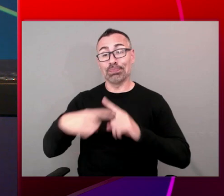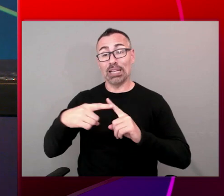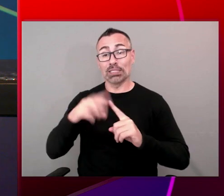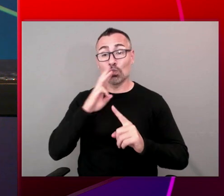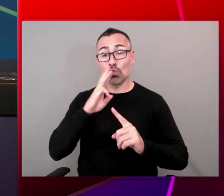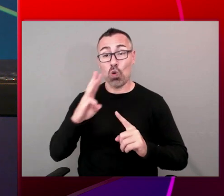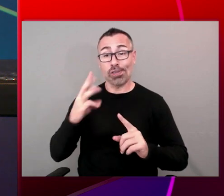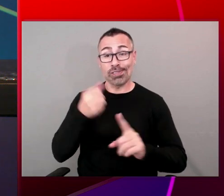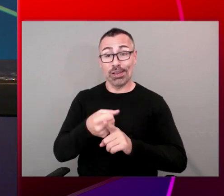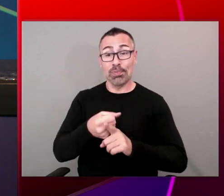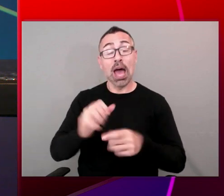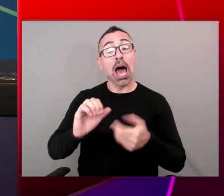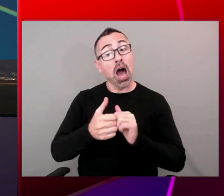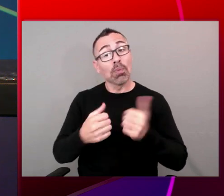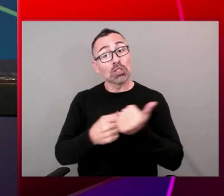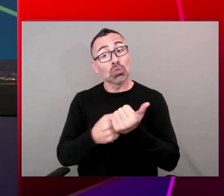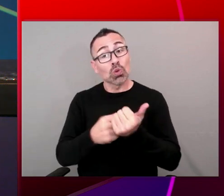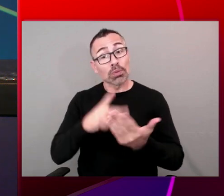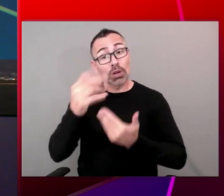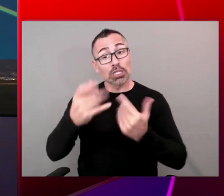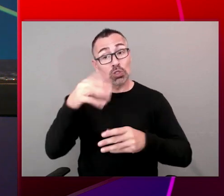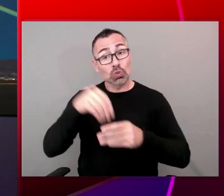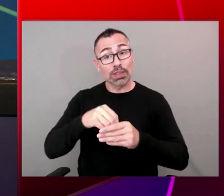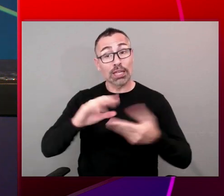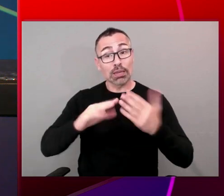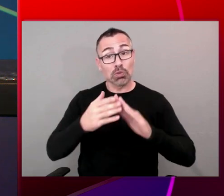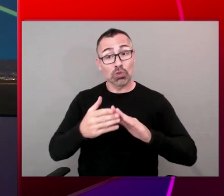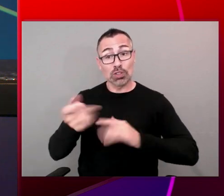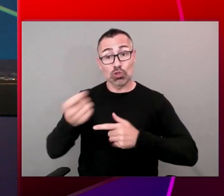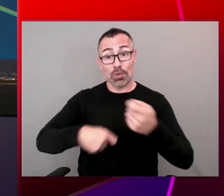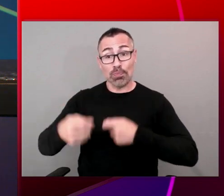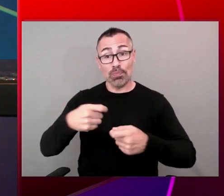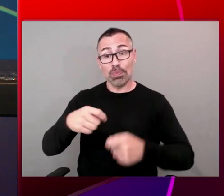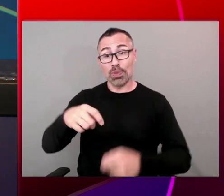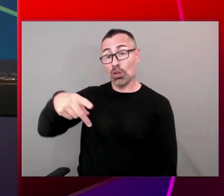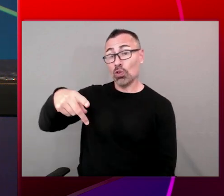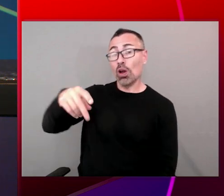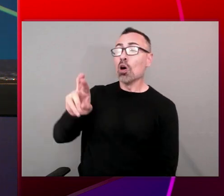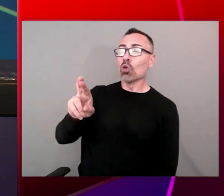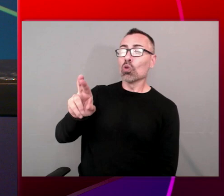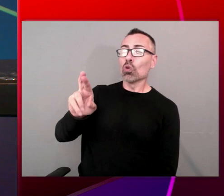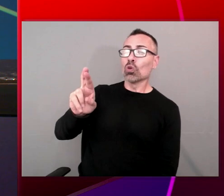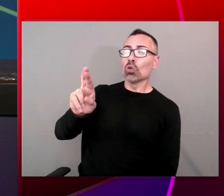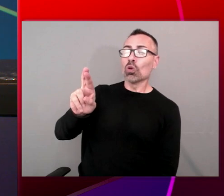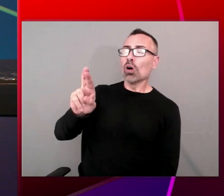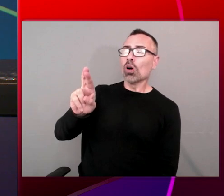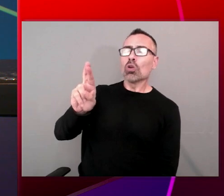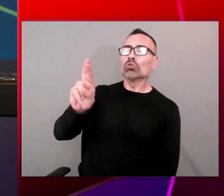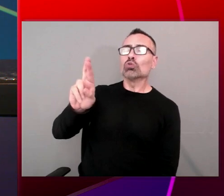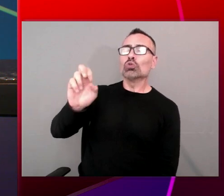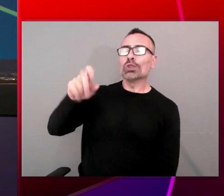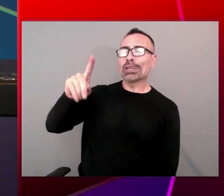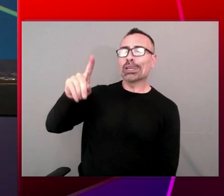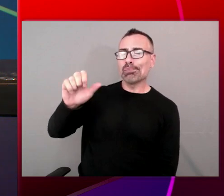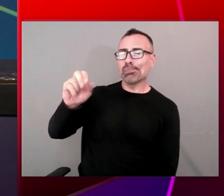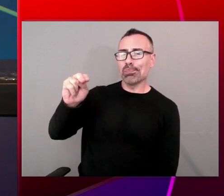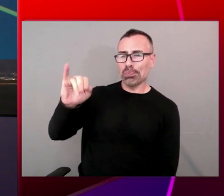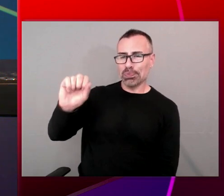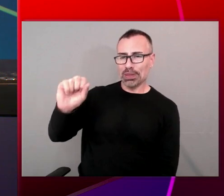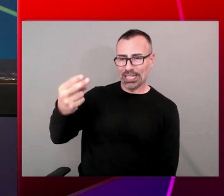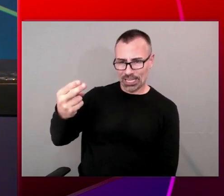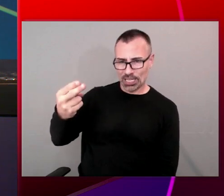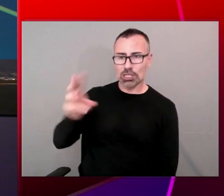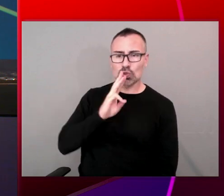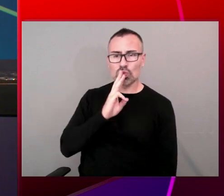projects within communities to replenish water. We call them replenishment projects. And there are different types